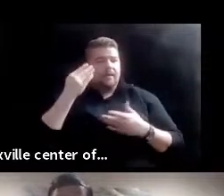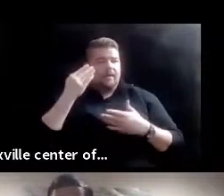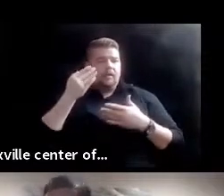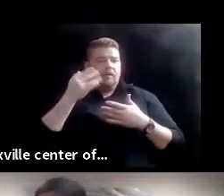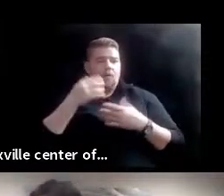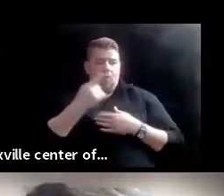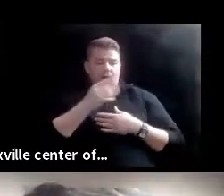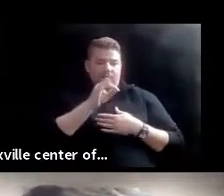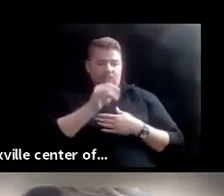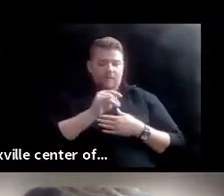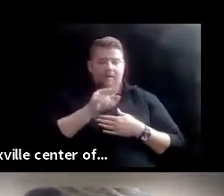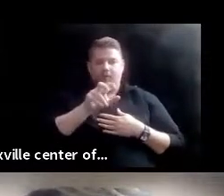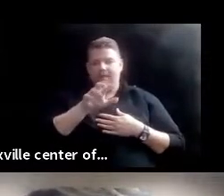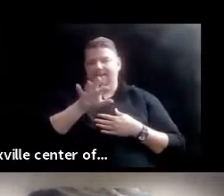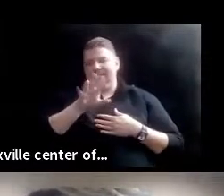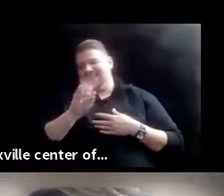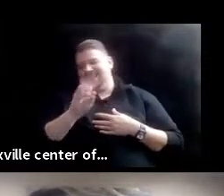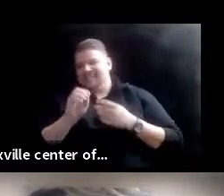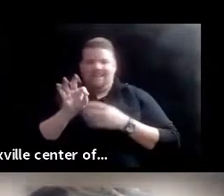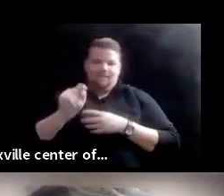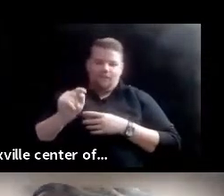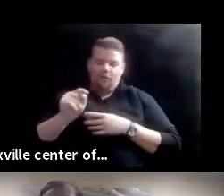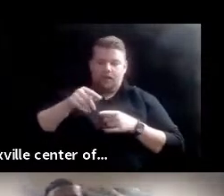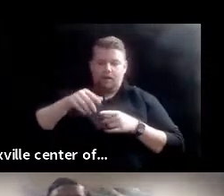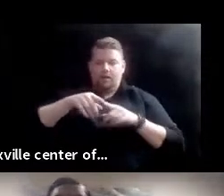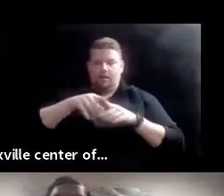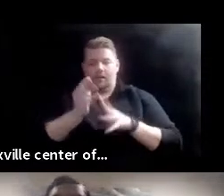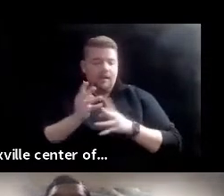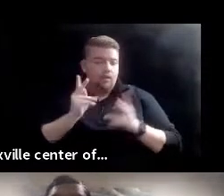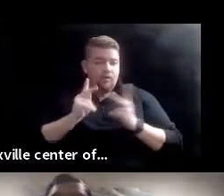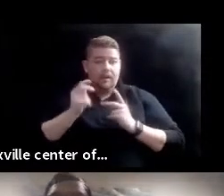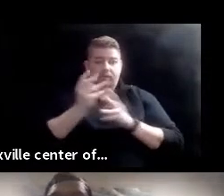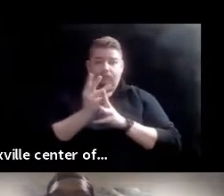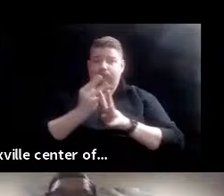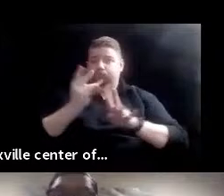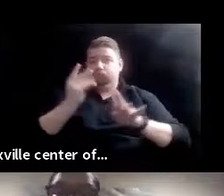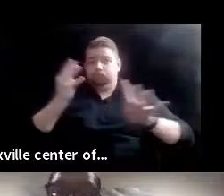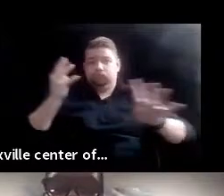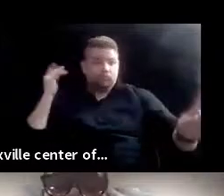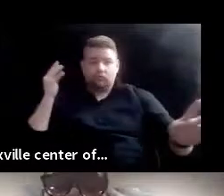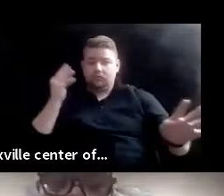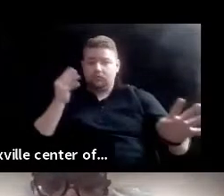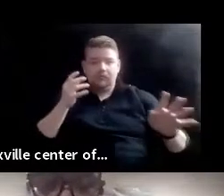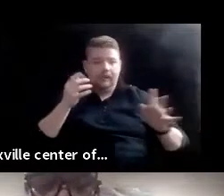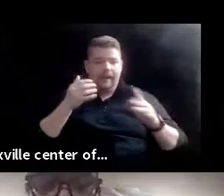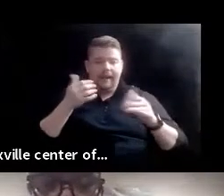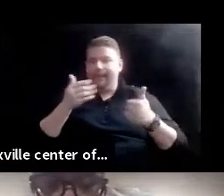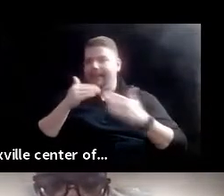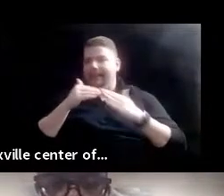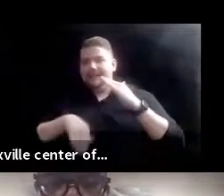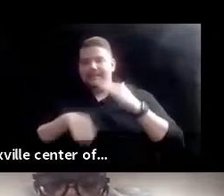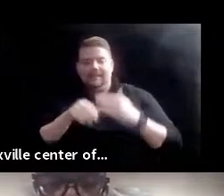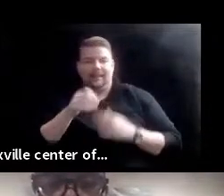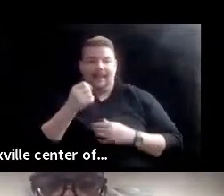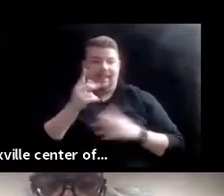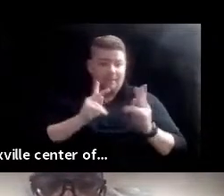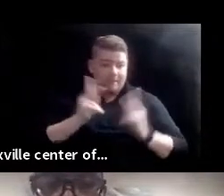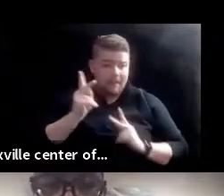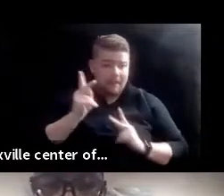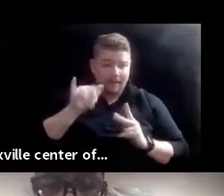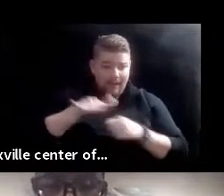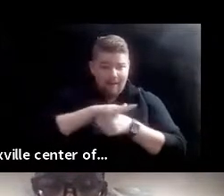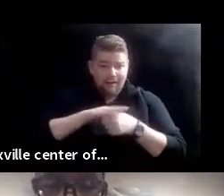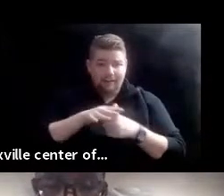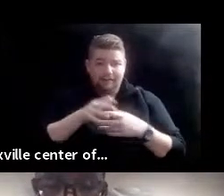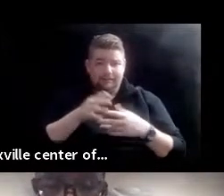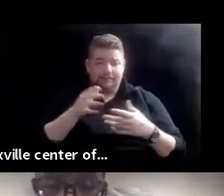by 360 foot area, you could have people spread out anything less than, you had 11 people in that area